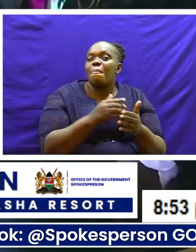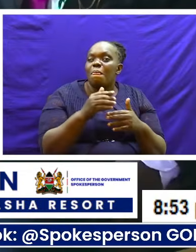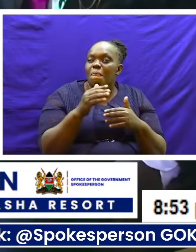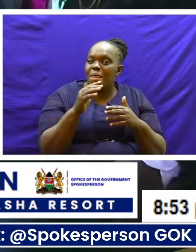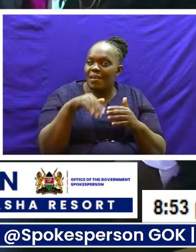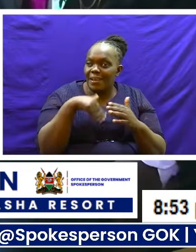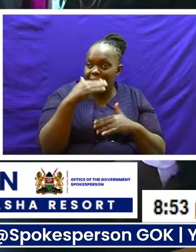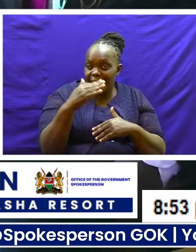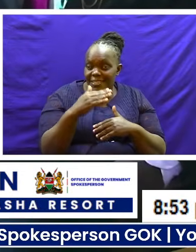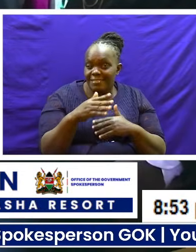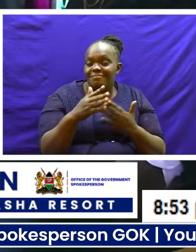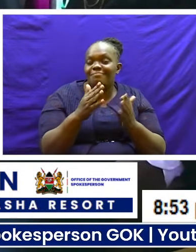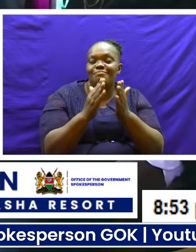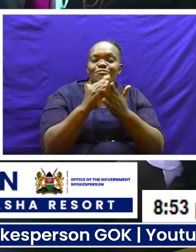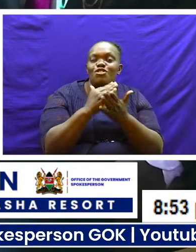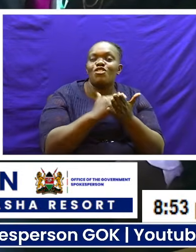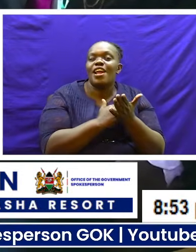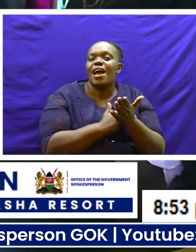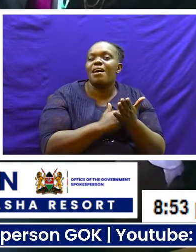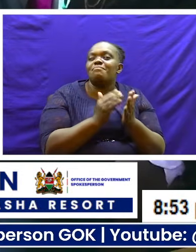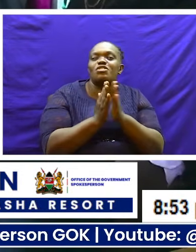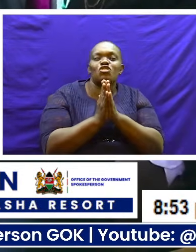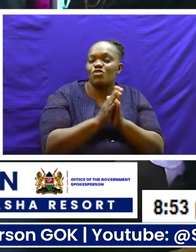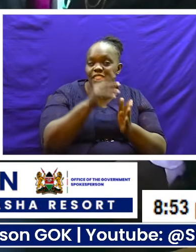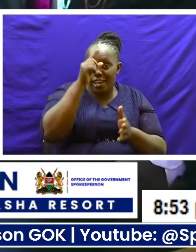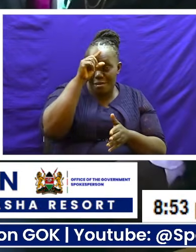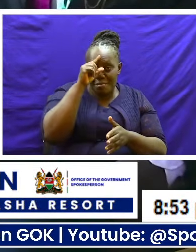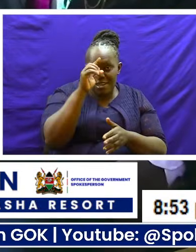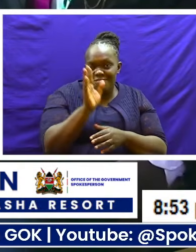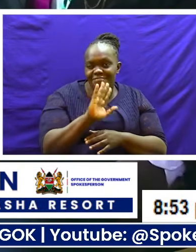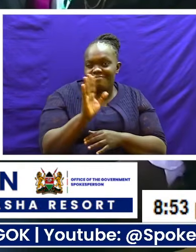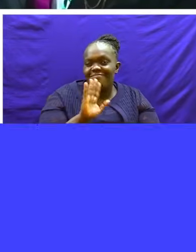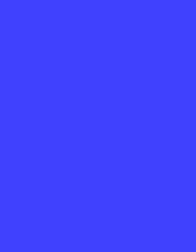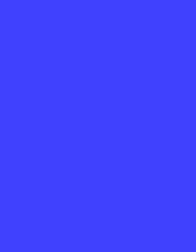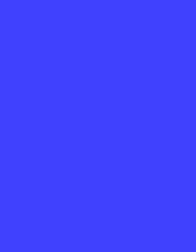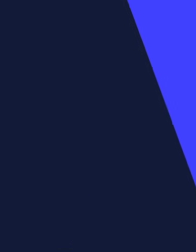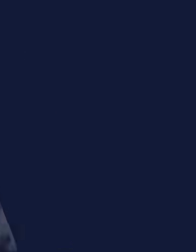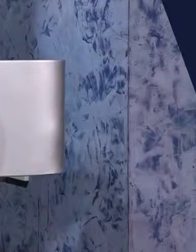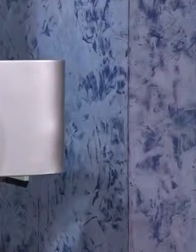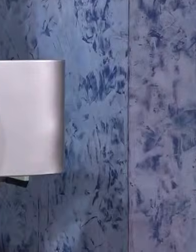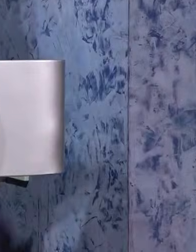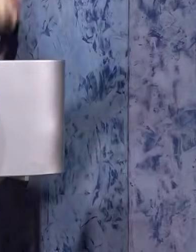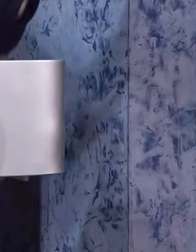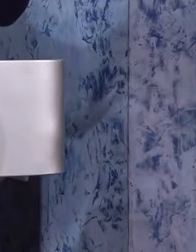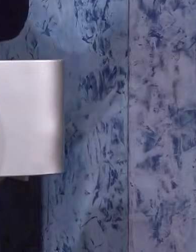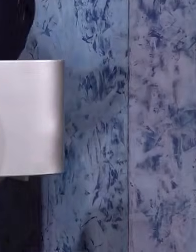here until the next edition of Sema na Spokes Bonga na Gava. Asante sana. Asante sana.